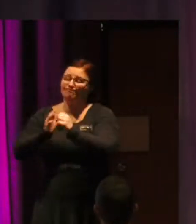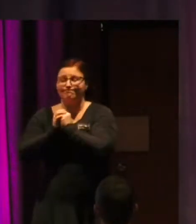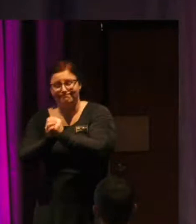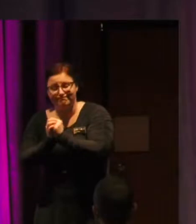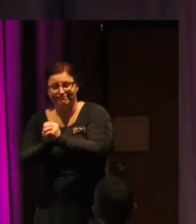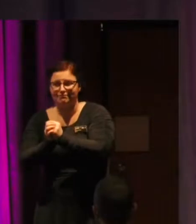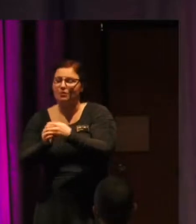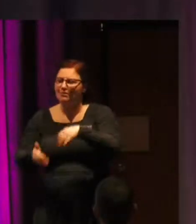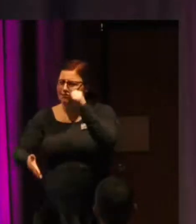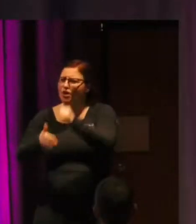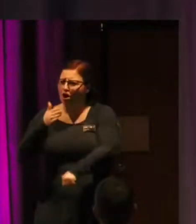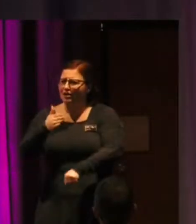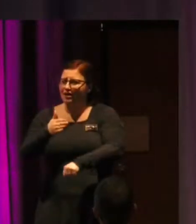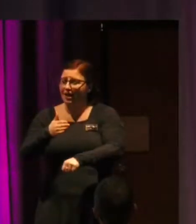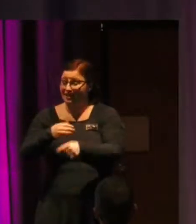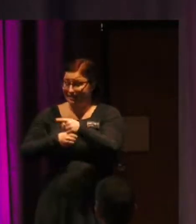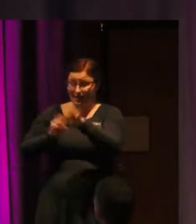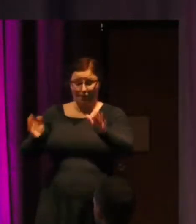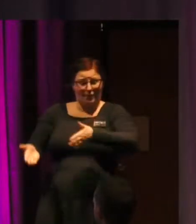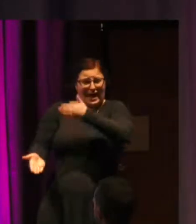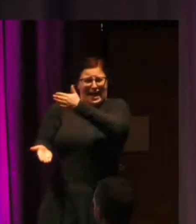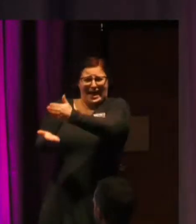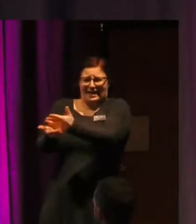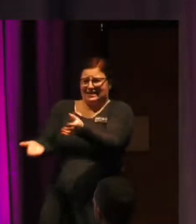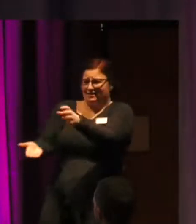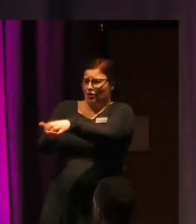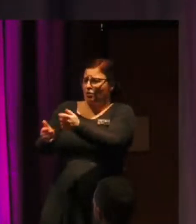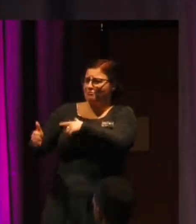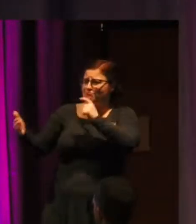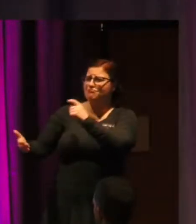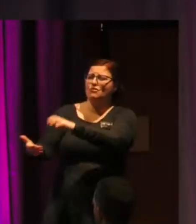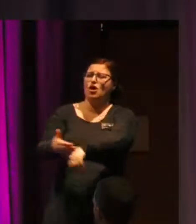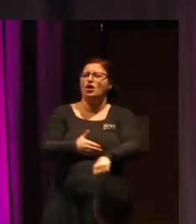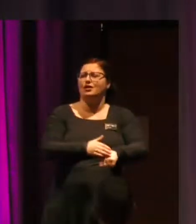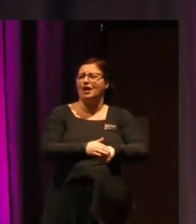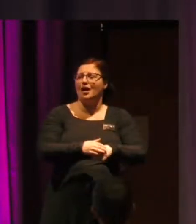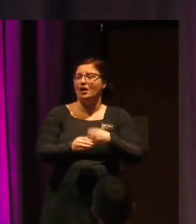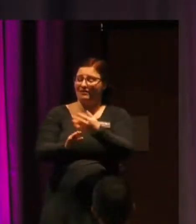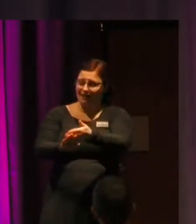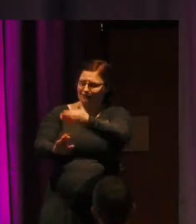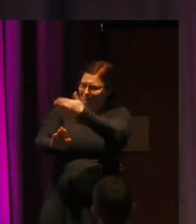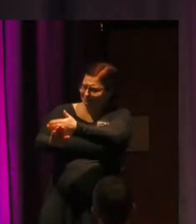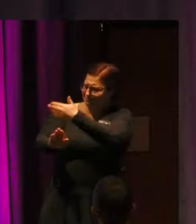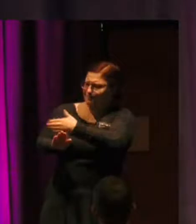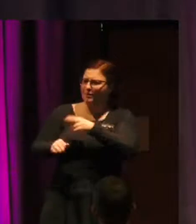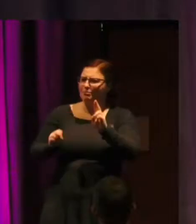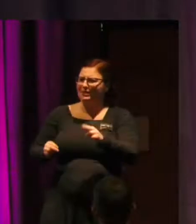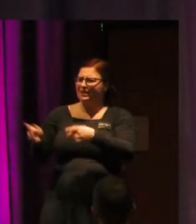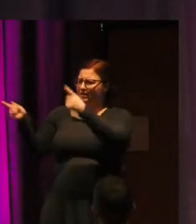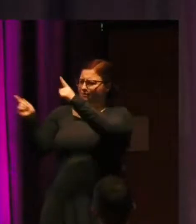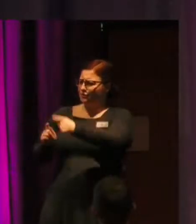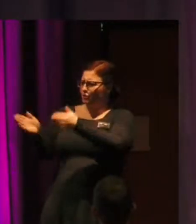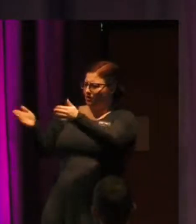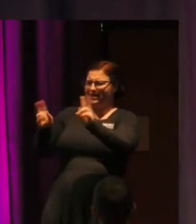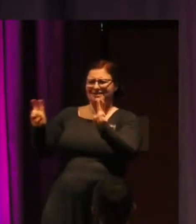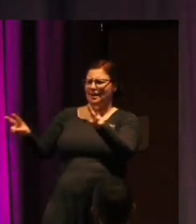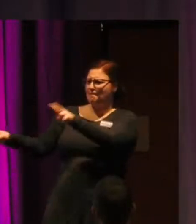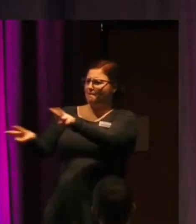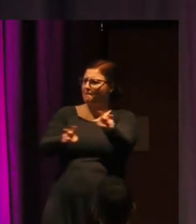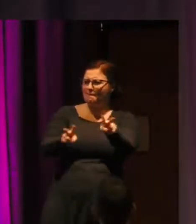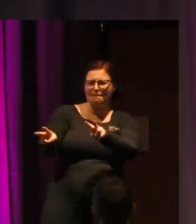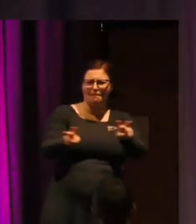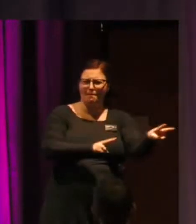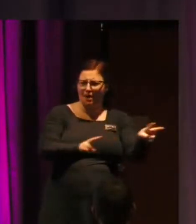most holiest things we see. But we also saw a track record and a pattern with these people. We see that prior to committing